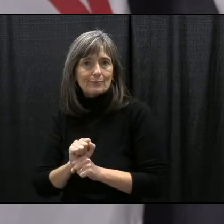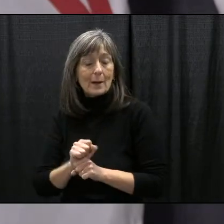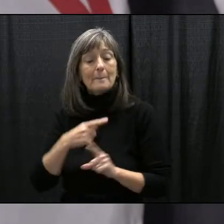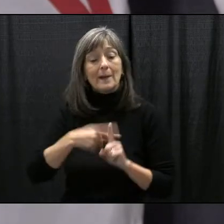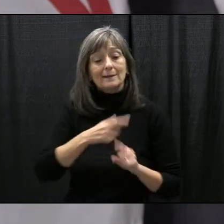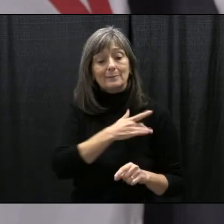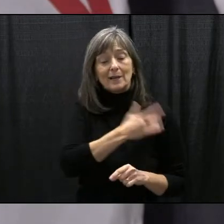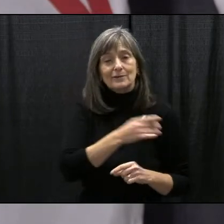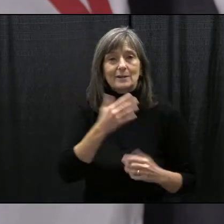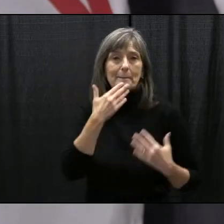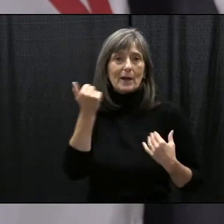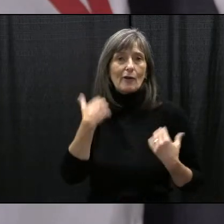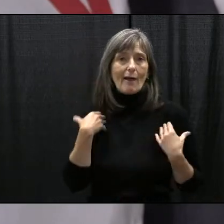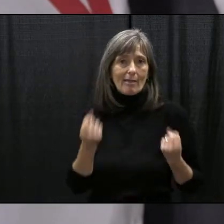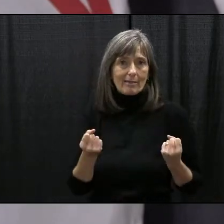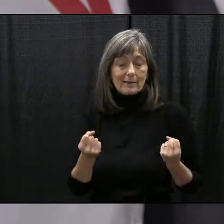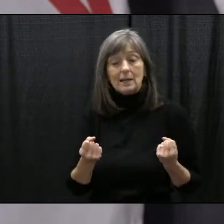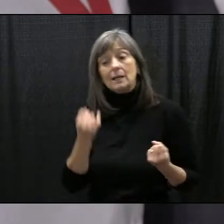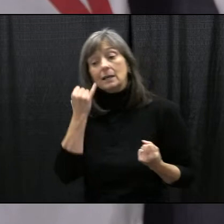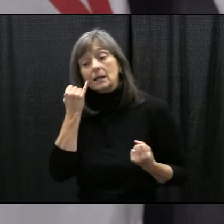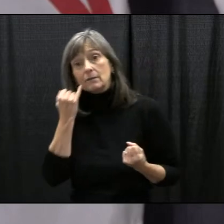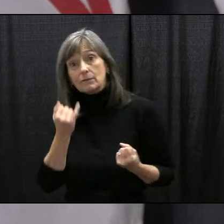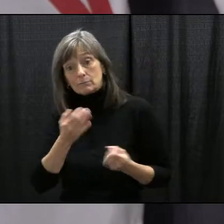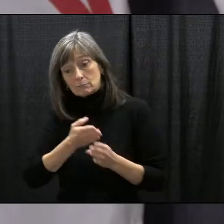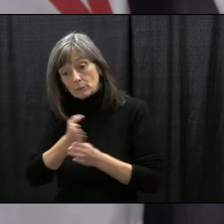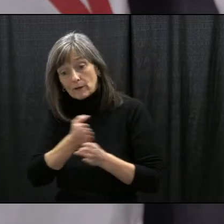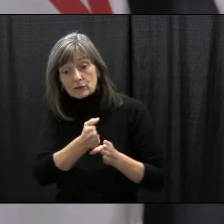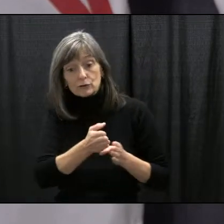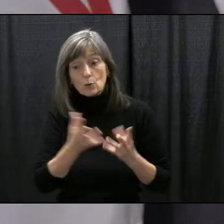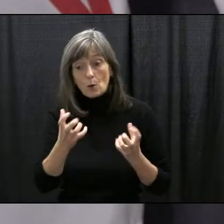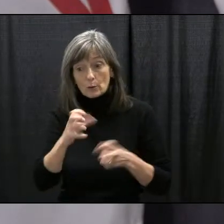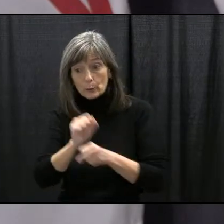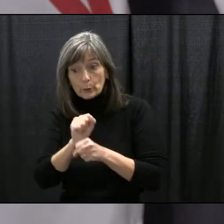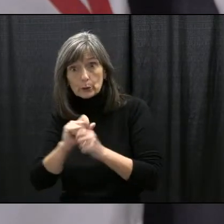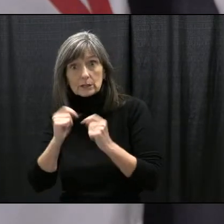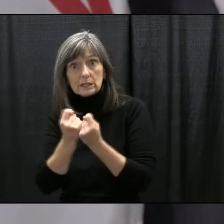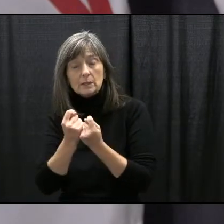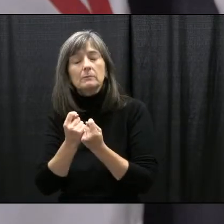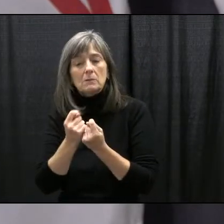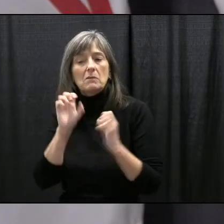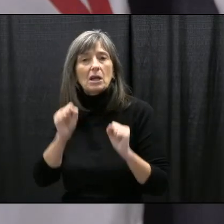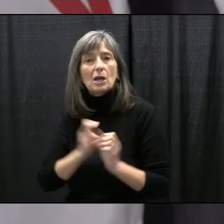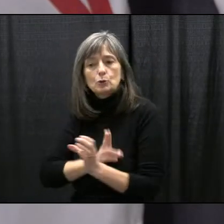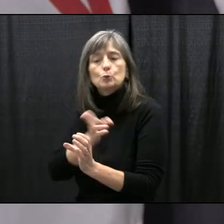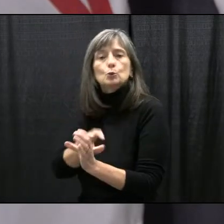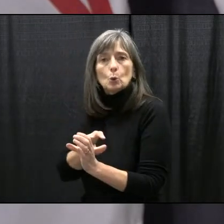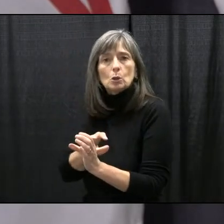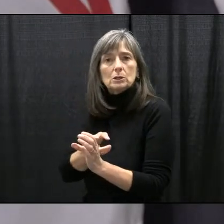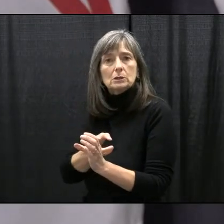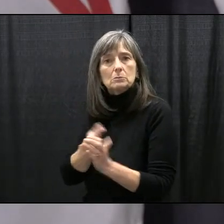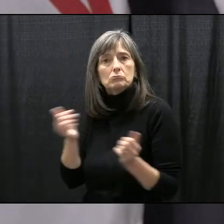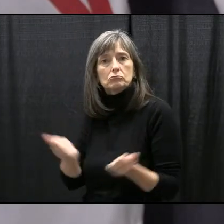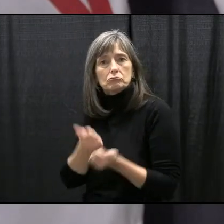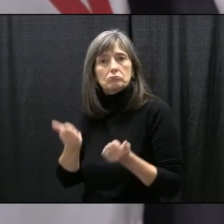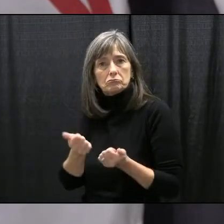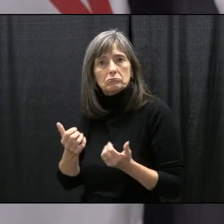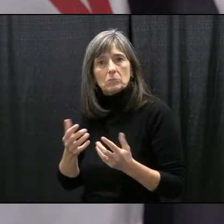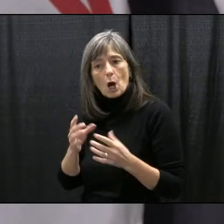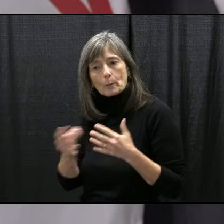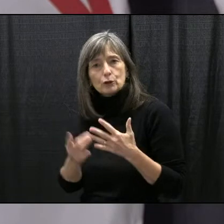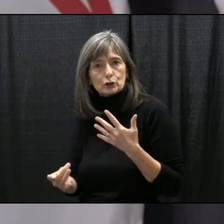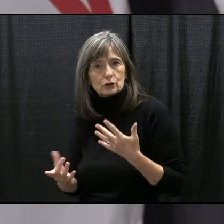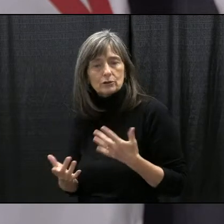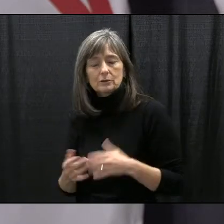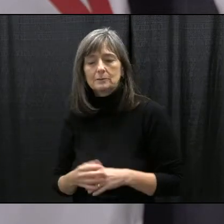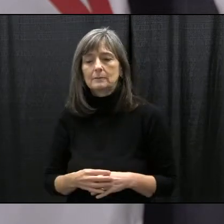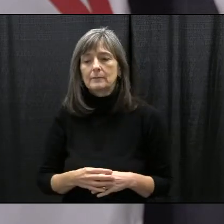health professionals who wish to work in teams will have opportunities to do so. Building on the